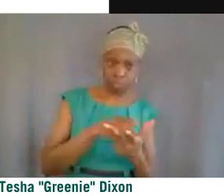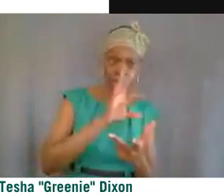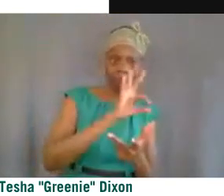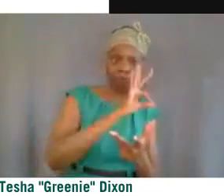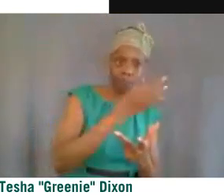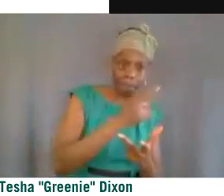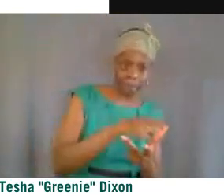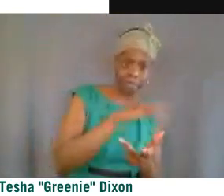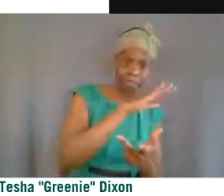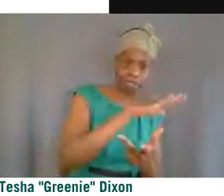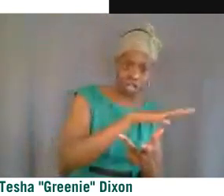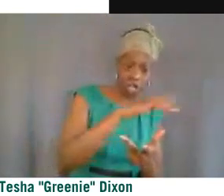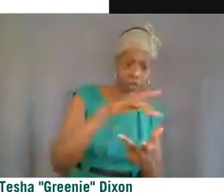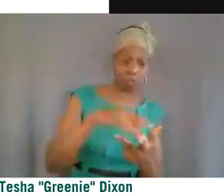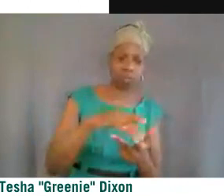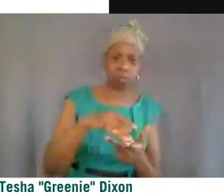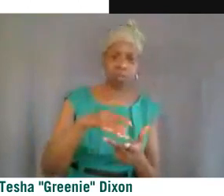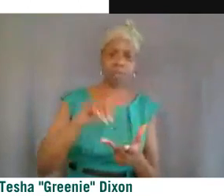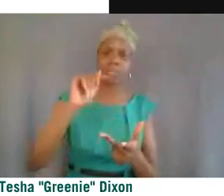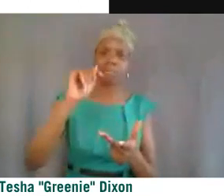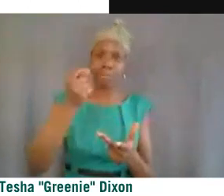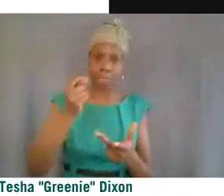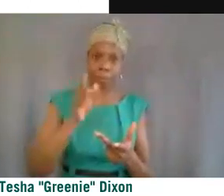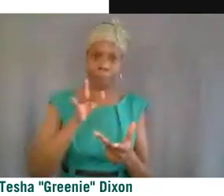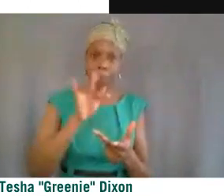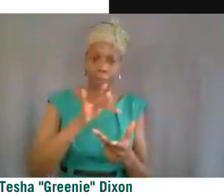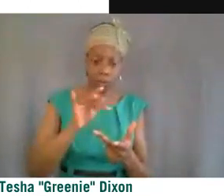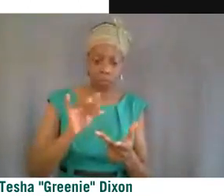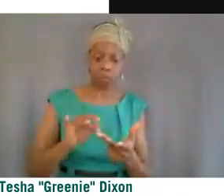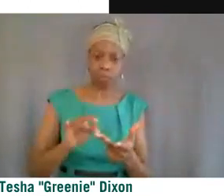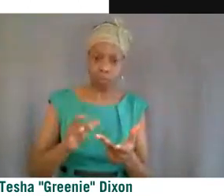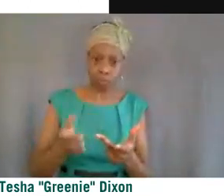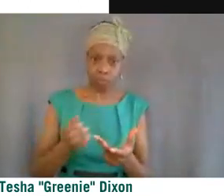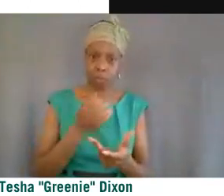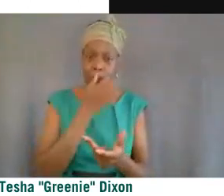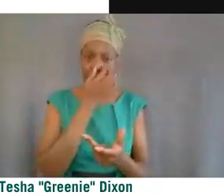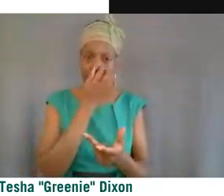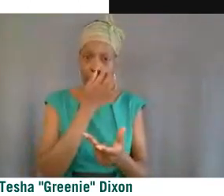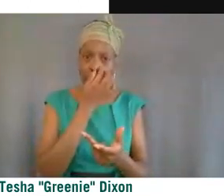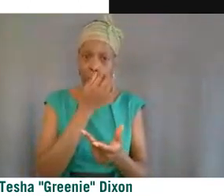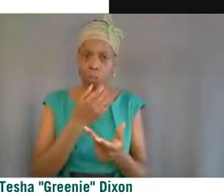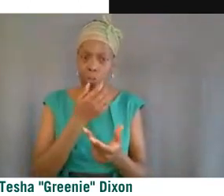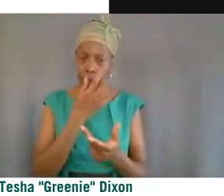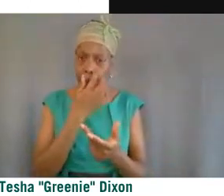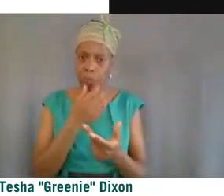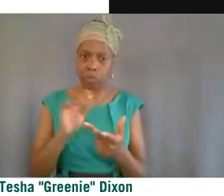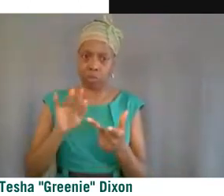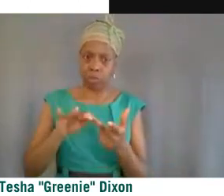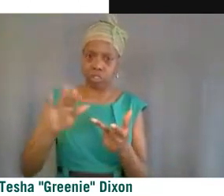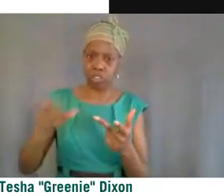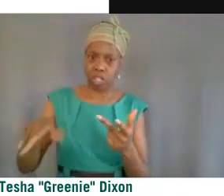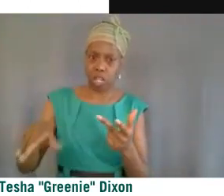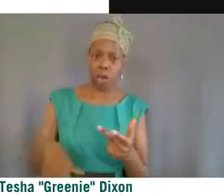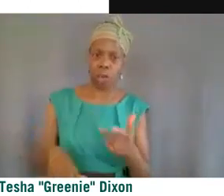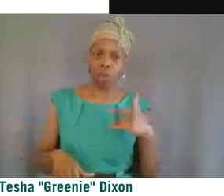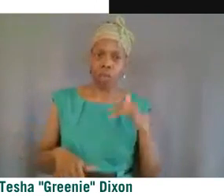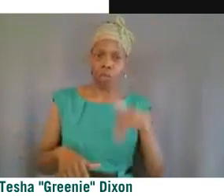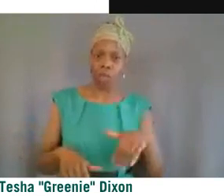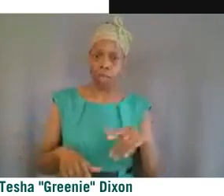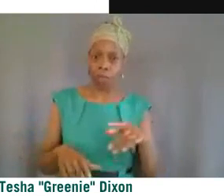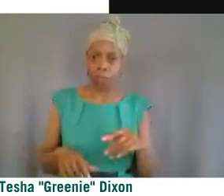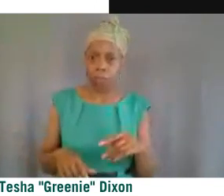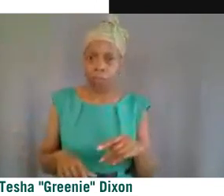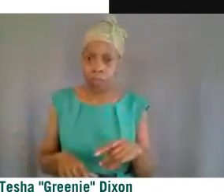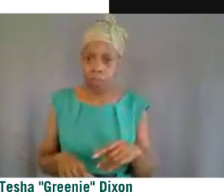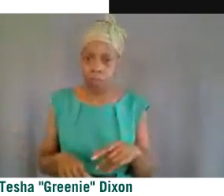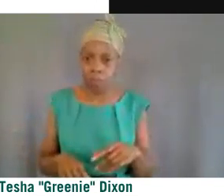together. Do we feel as if Botox will help achieve this goal? And sometimes you don't know, so that's